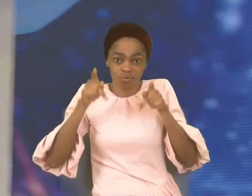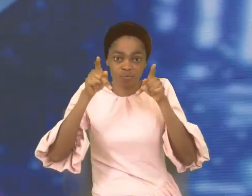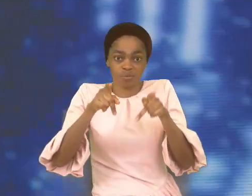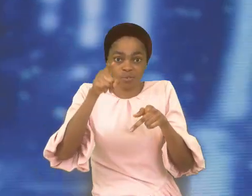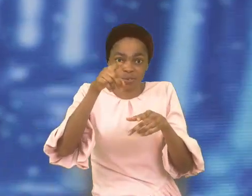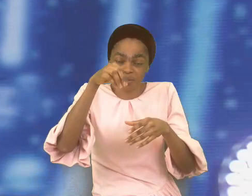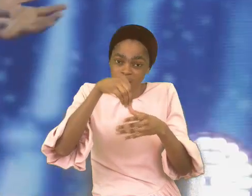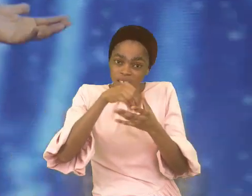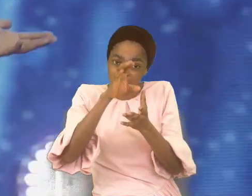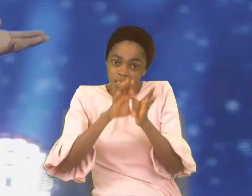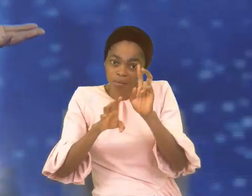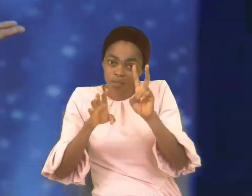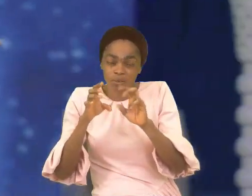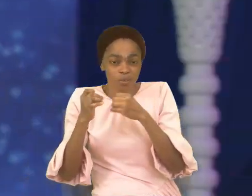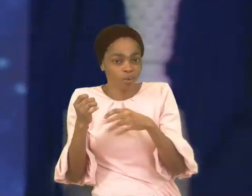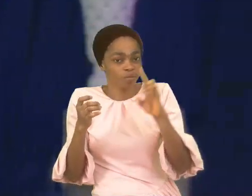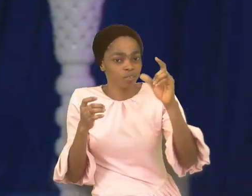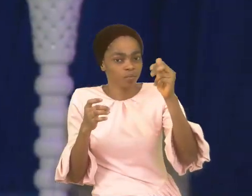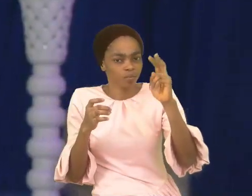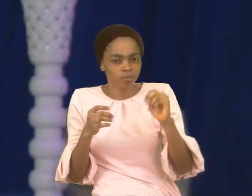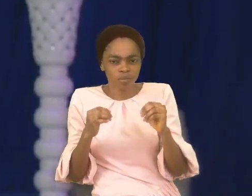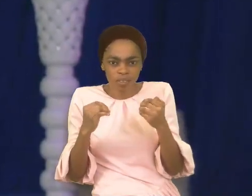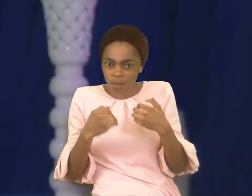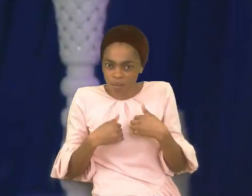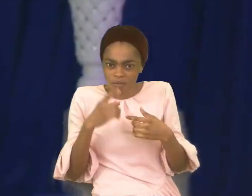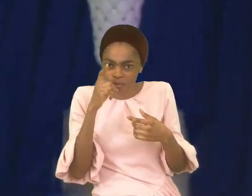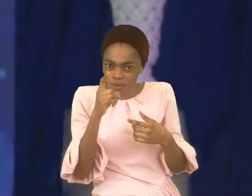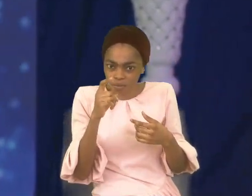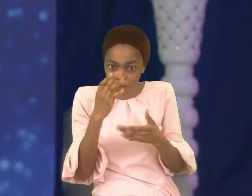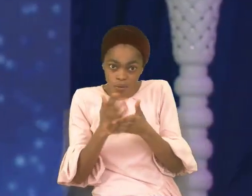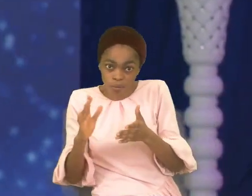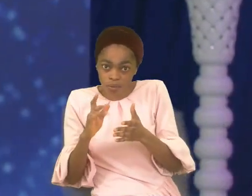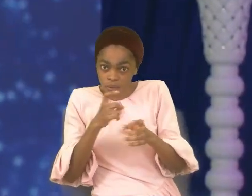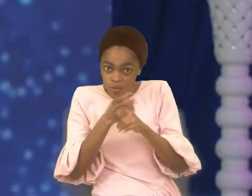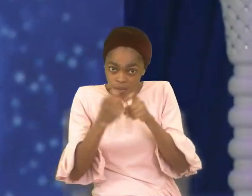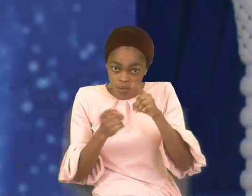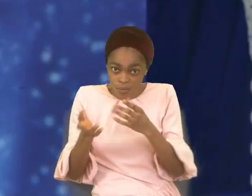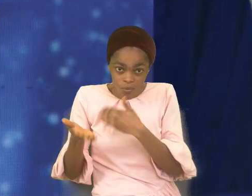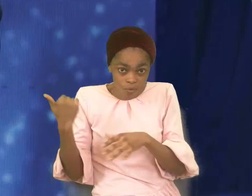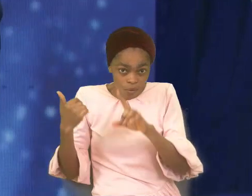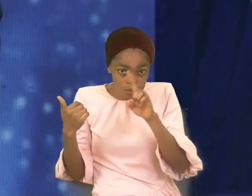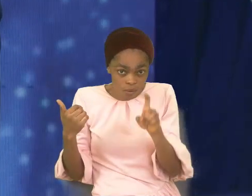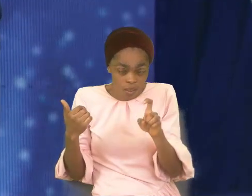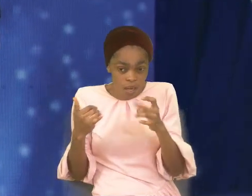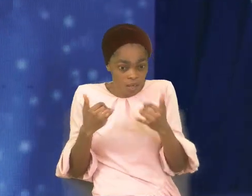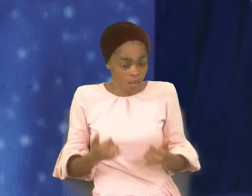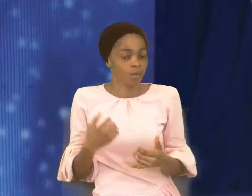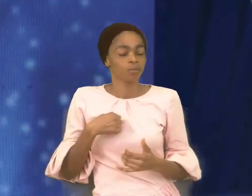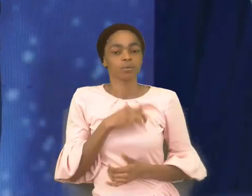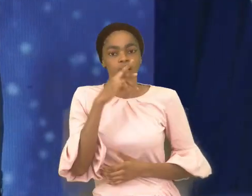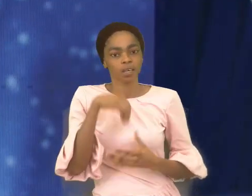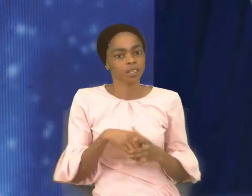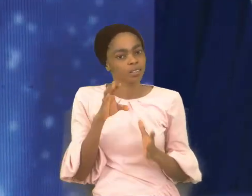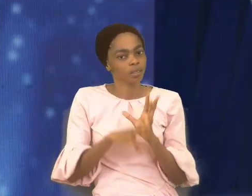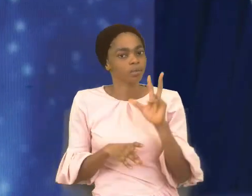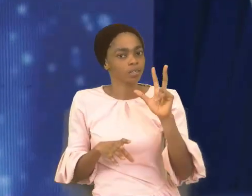by anybody? Now we're in chapter 3, week 2, week 1. They